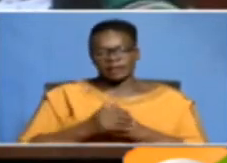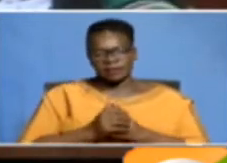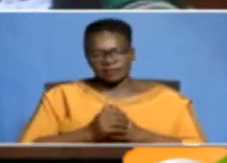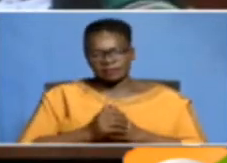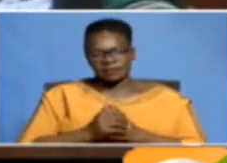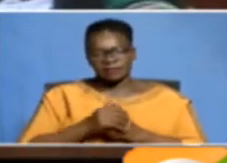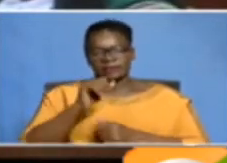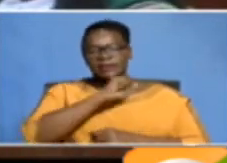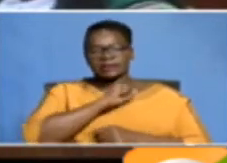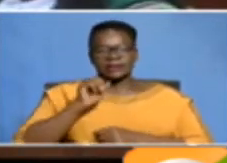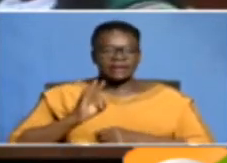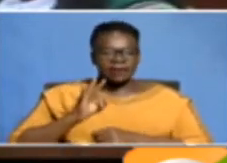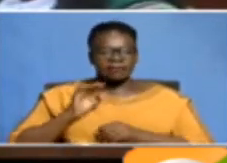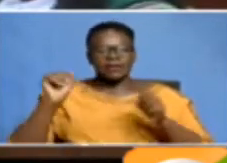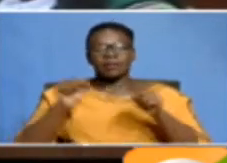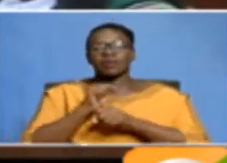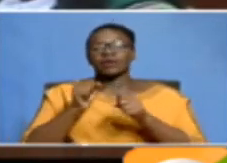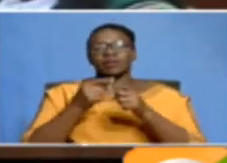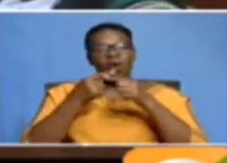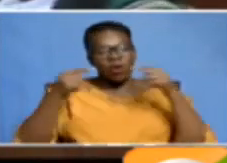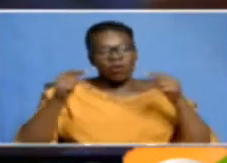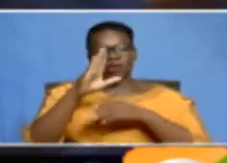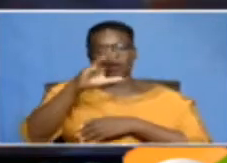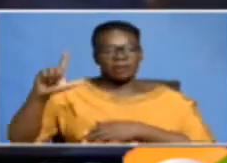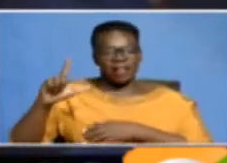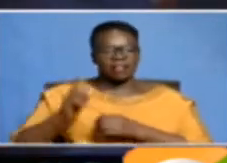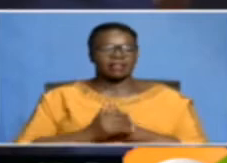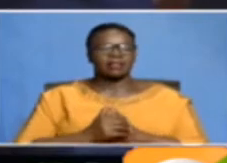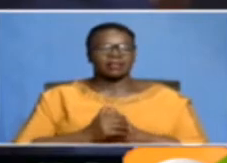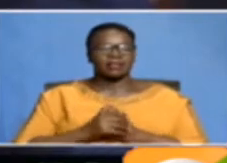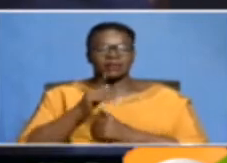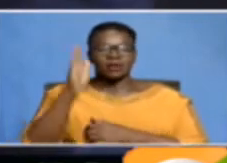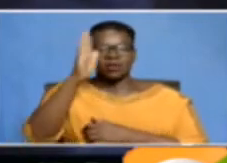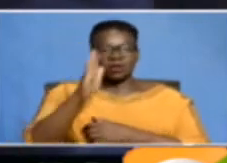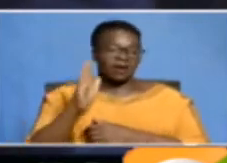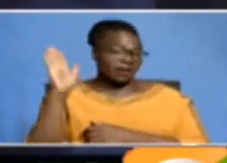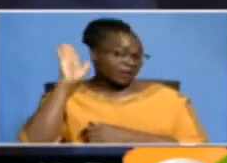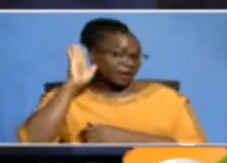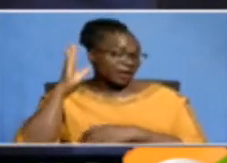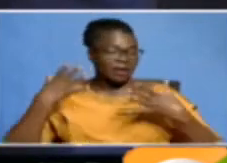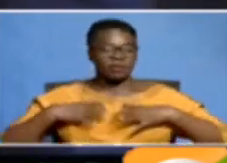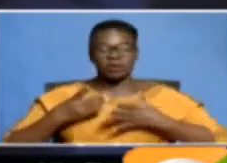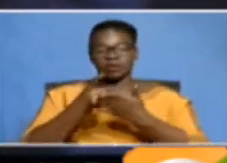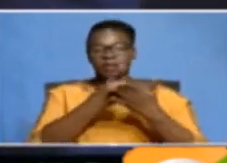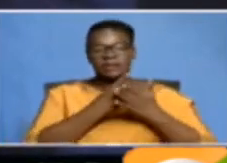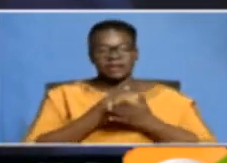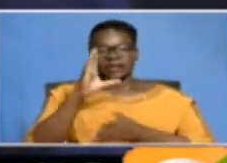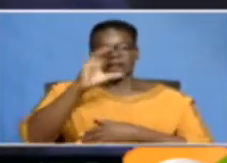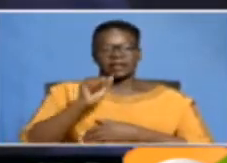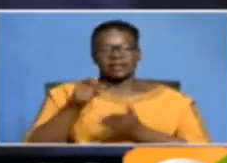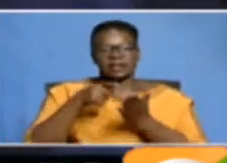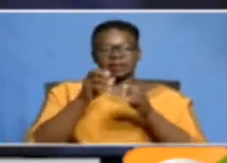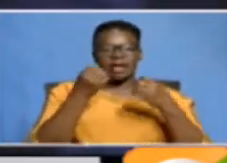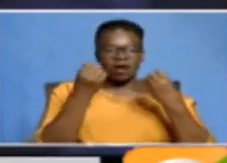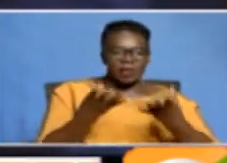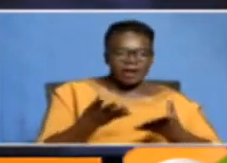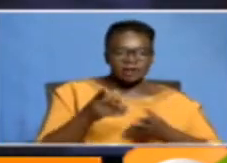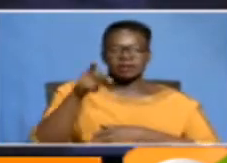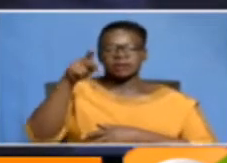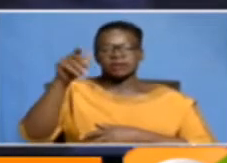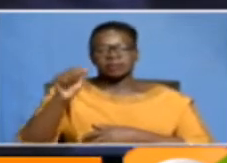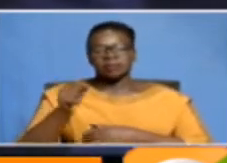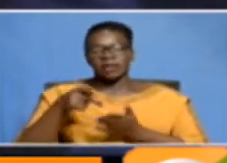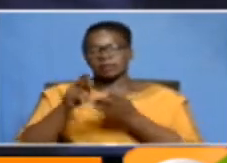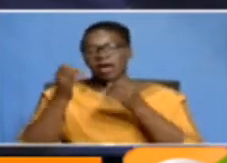Staff cannot fight. You'll never hear people discussing what a cabinet secretary earns,